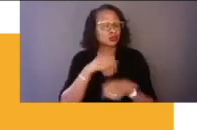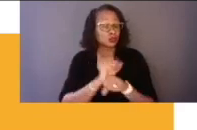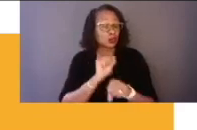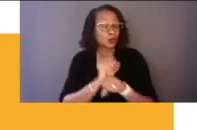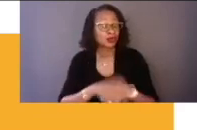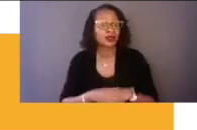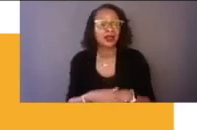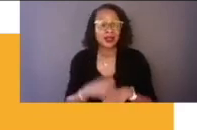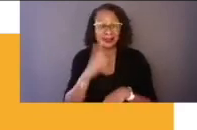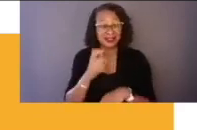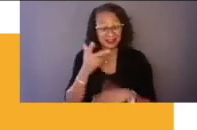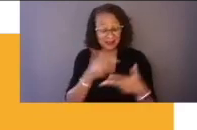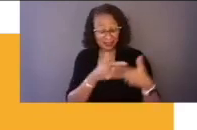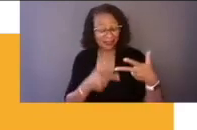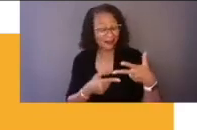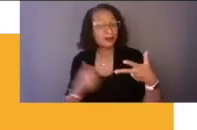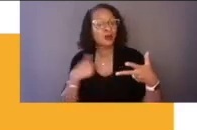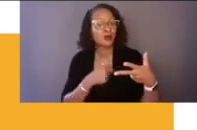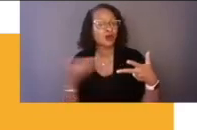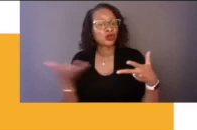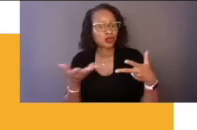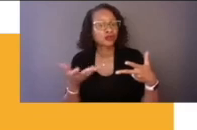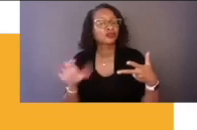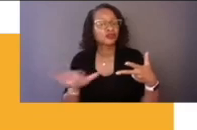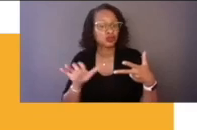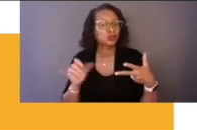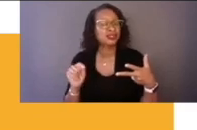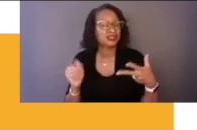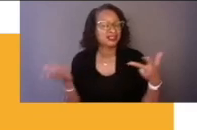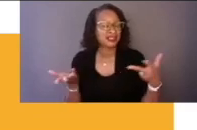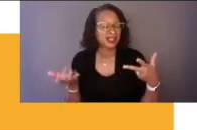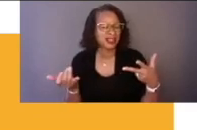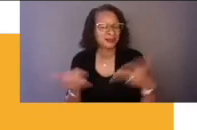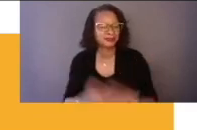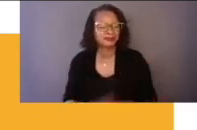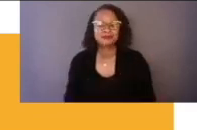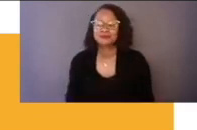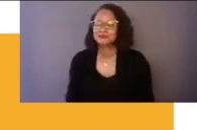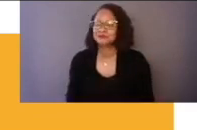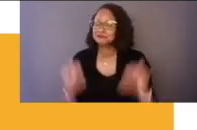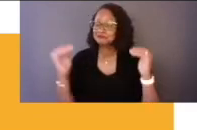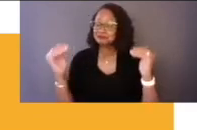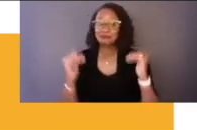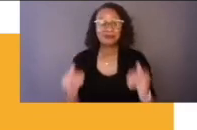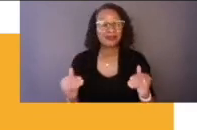here to do this today. Next slide, please.